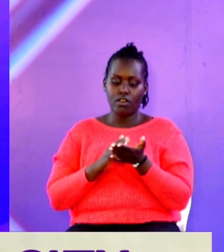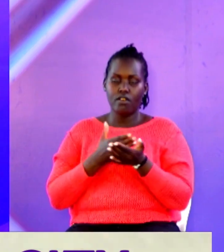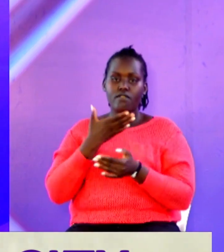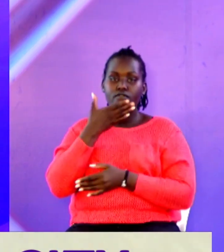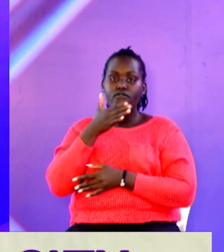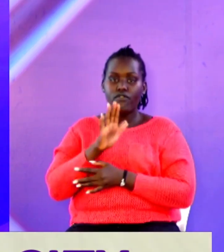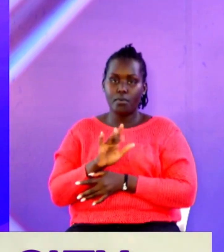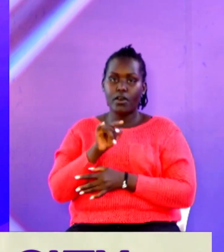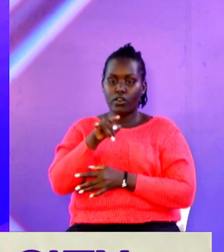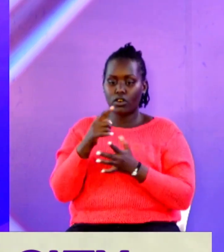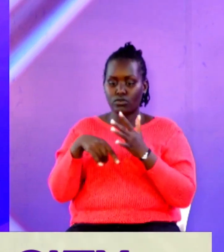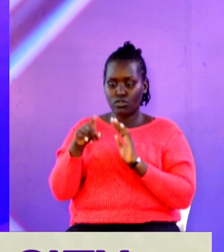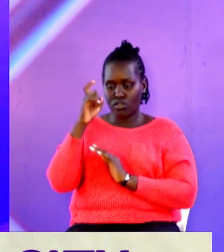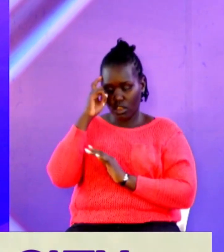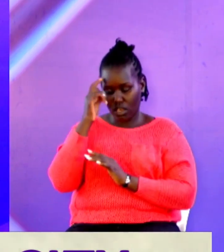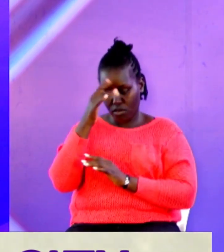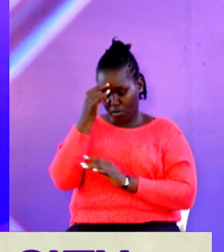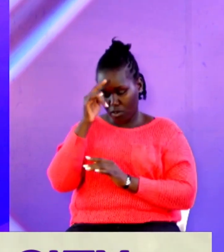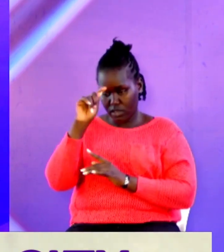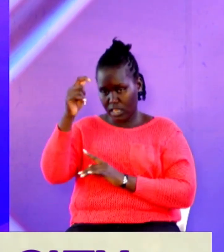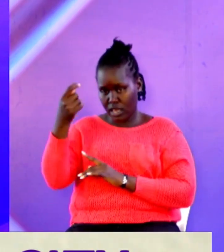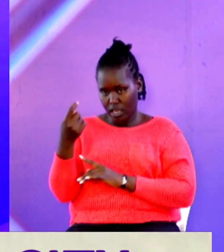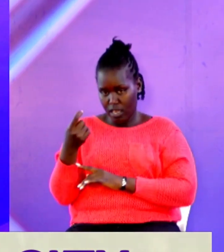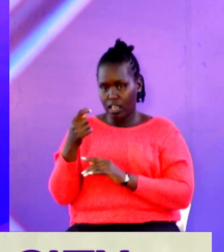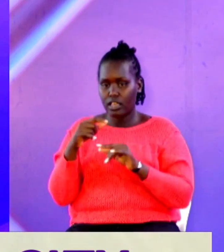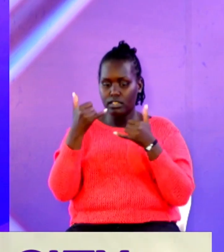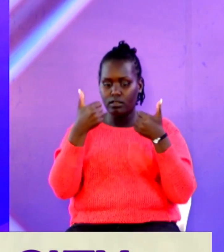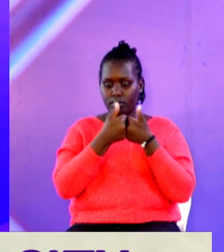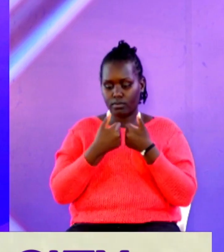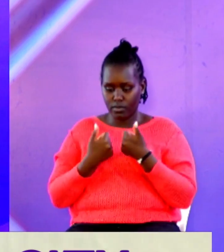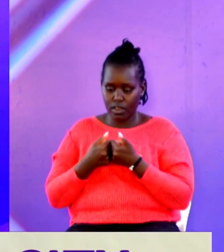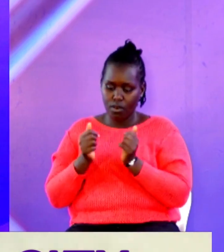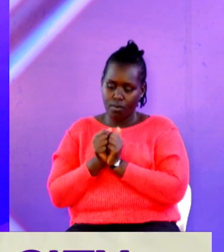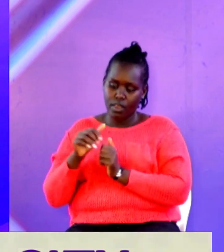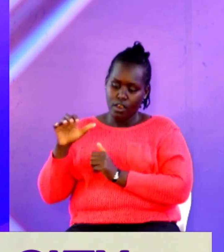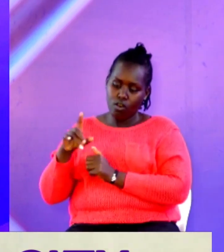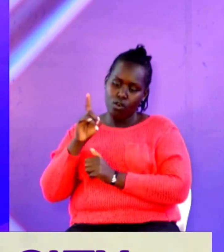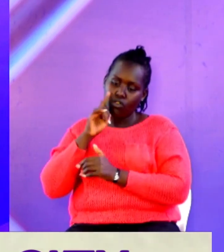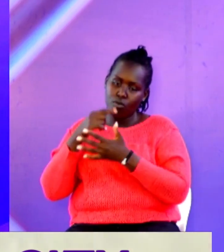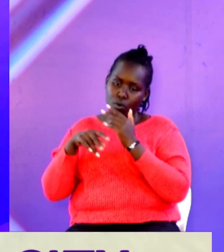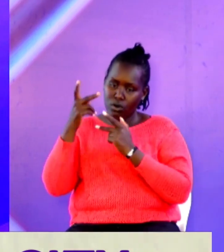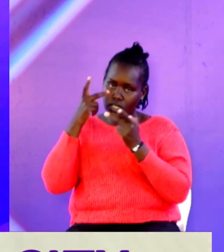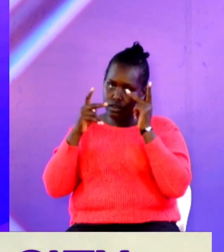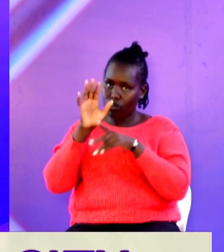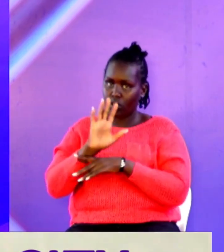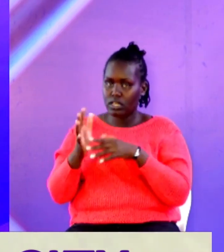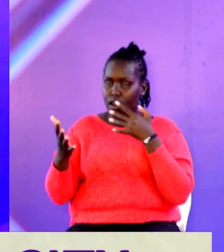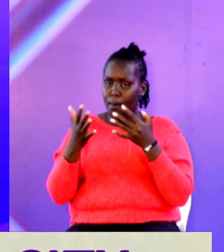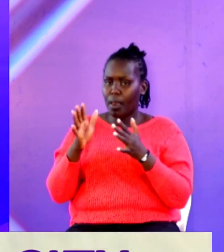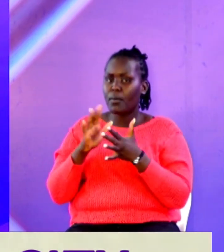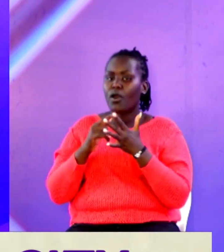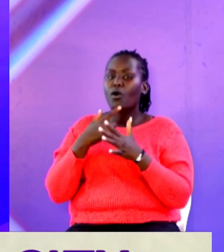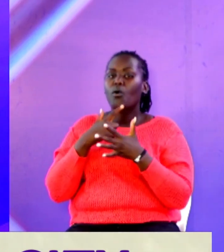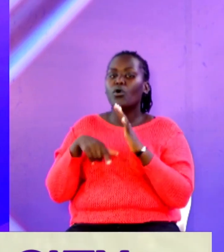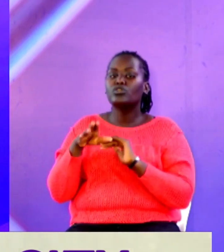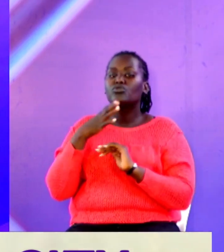know what you are thinking, because Kenya is going to play Congo tomorrow. What is your view? Maybe what will you want